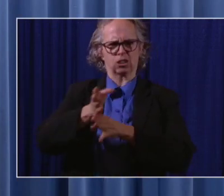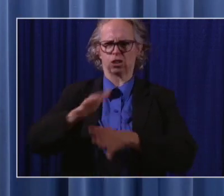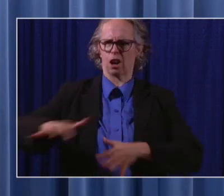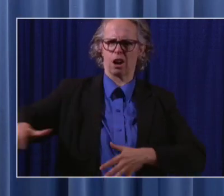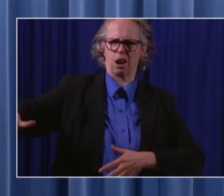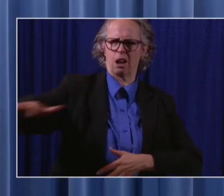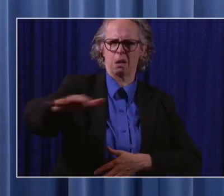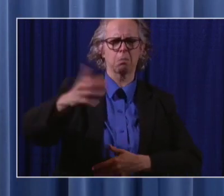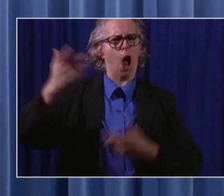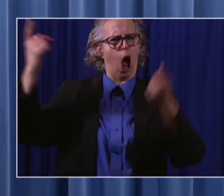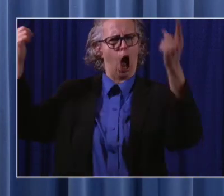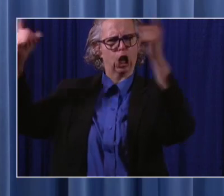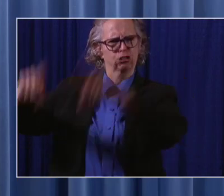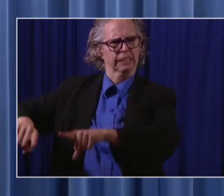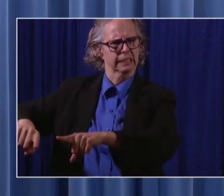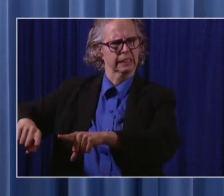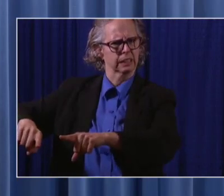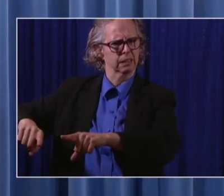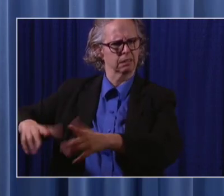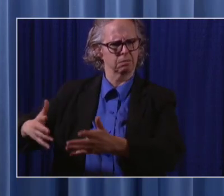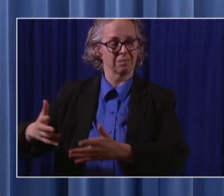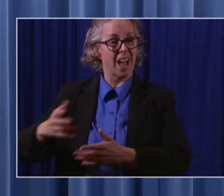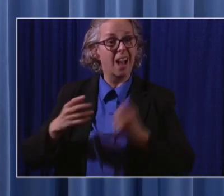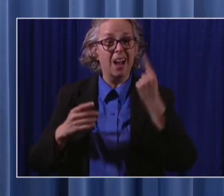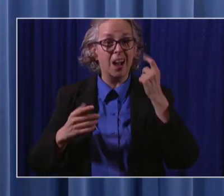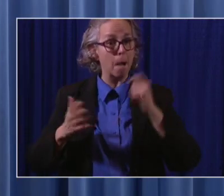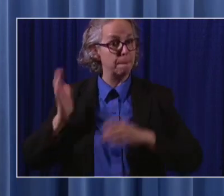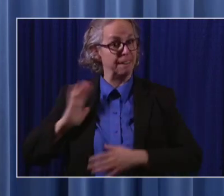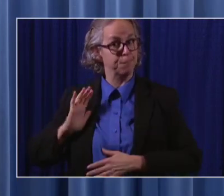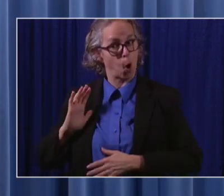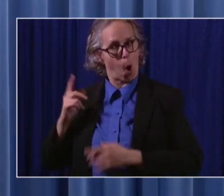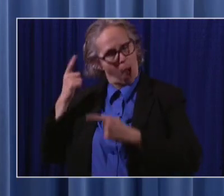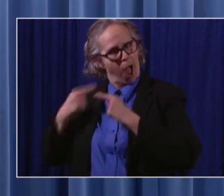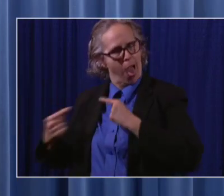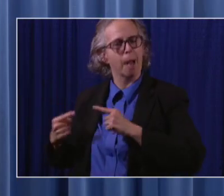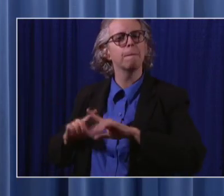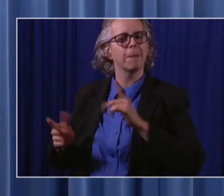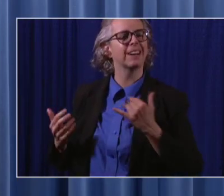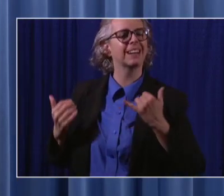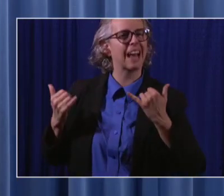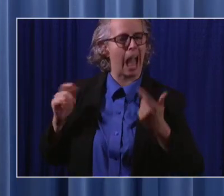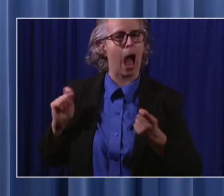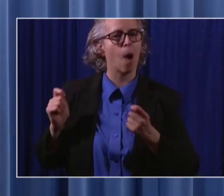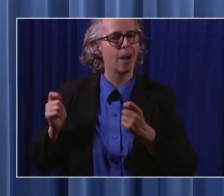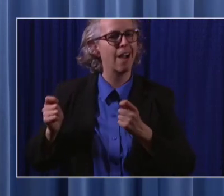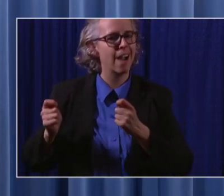It's evolved, but there's no credible minority view on masks today.